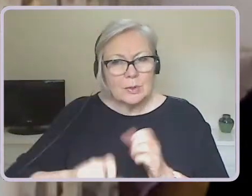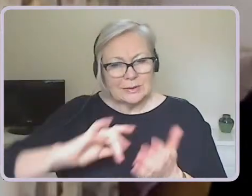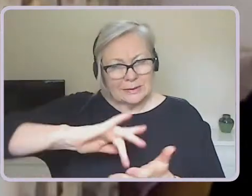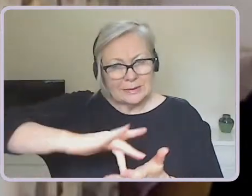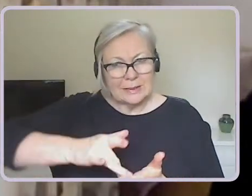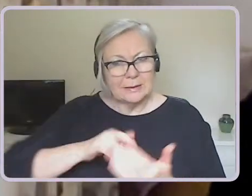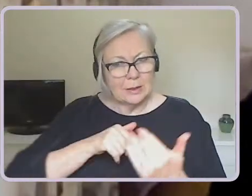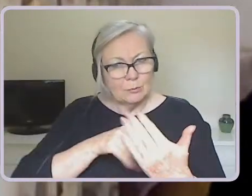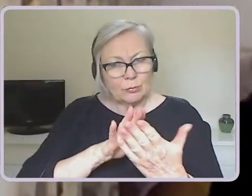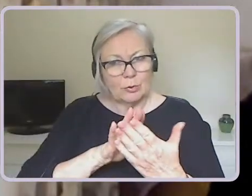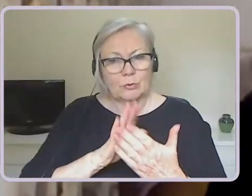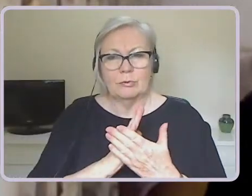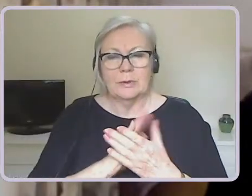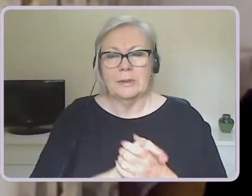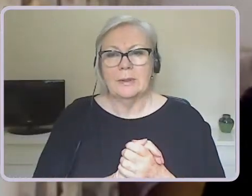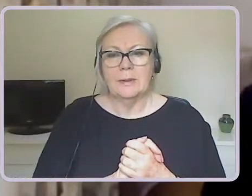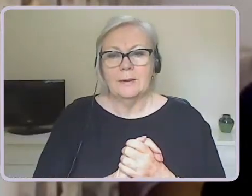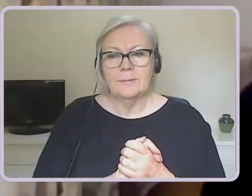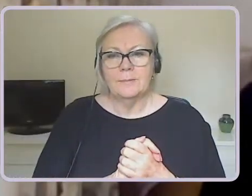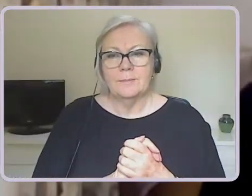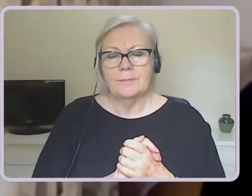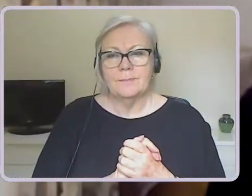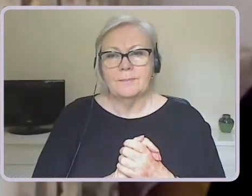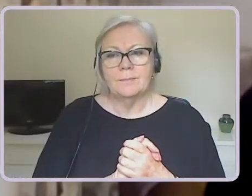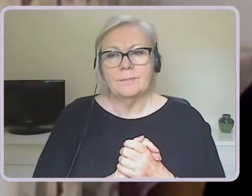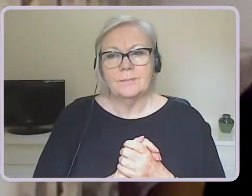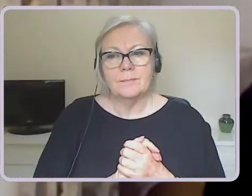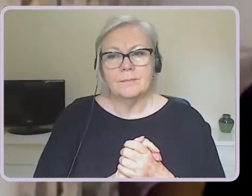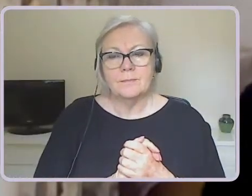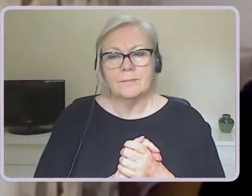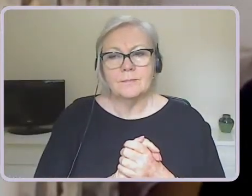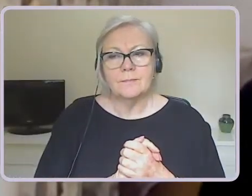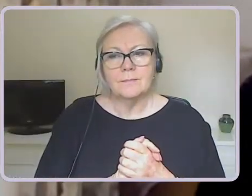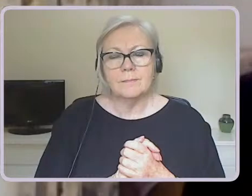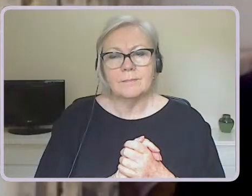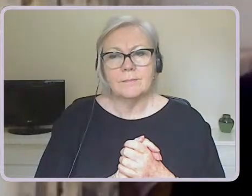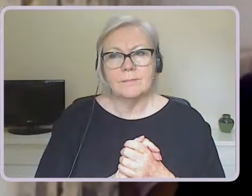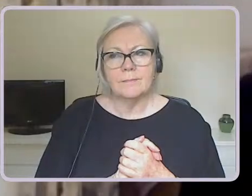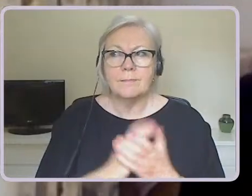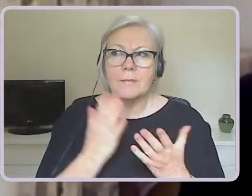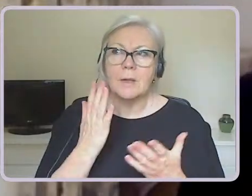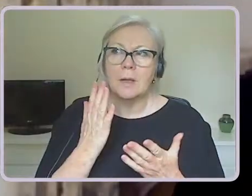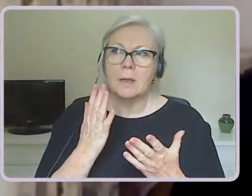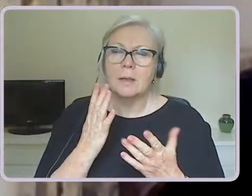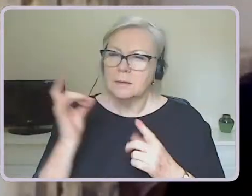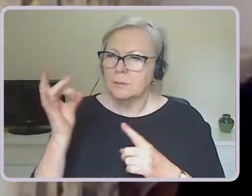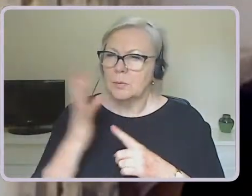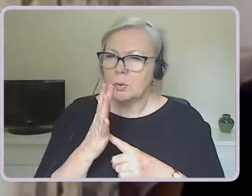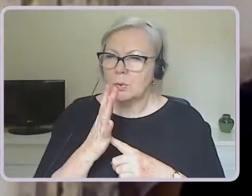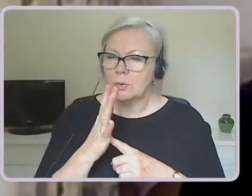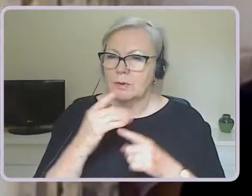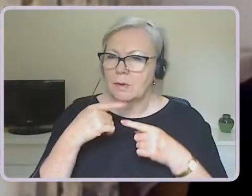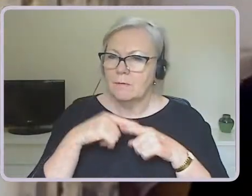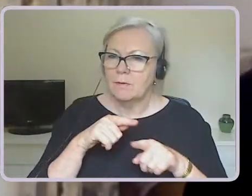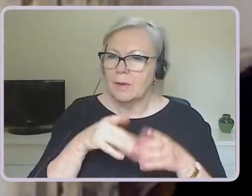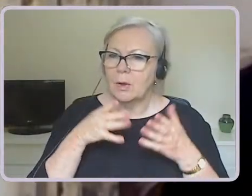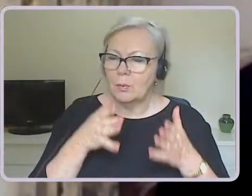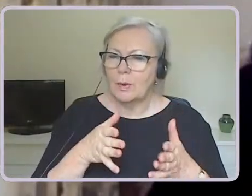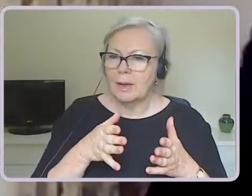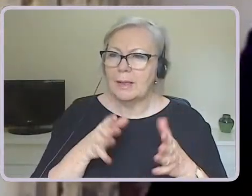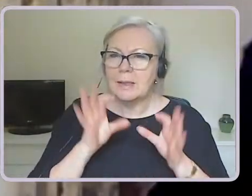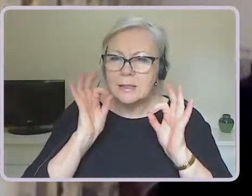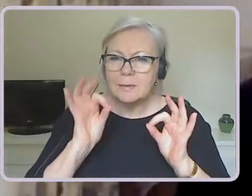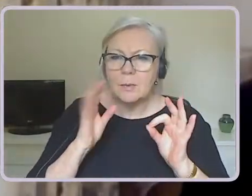quite critical. The only time, and that will work really well in the preparedness phase, when we get